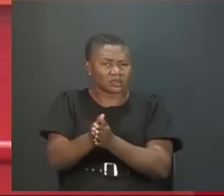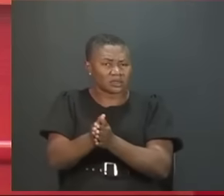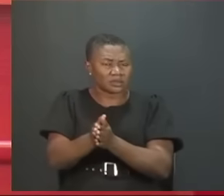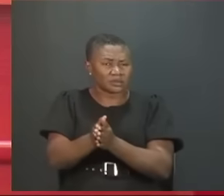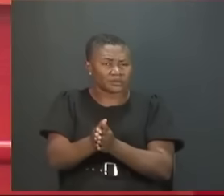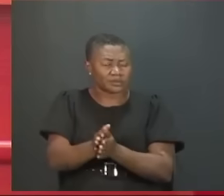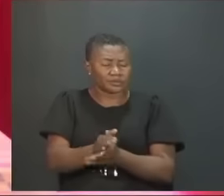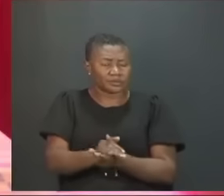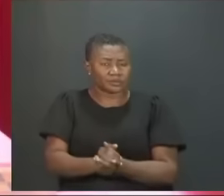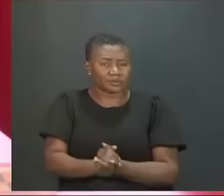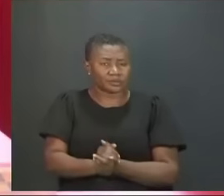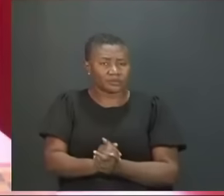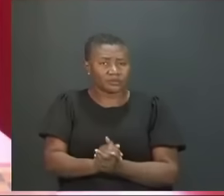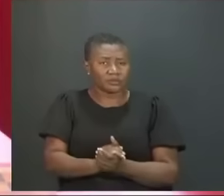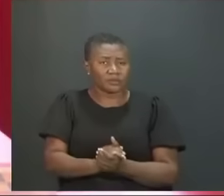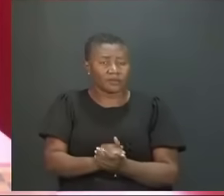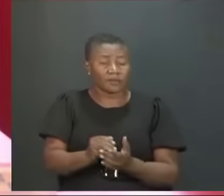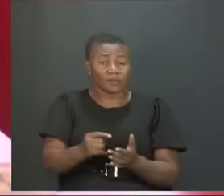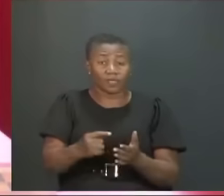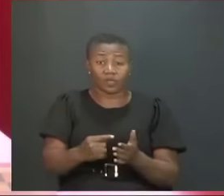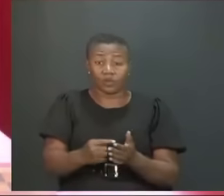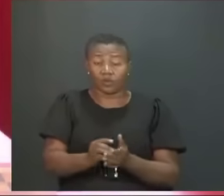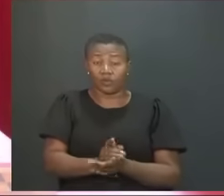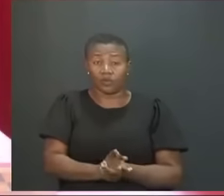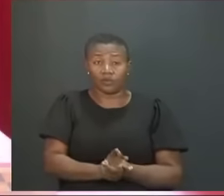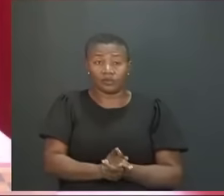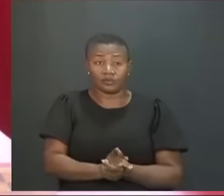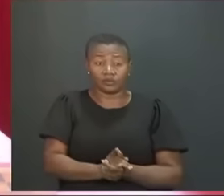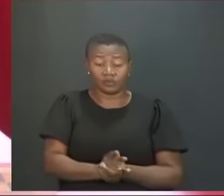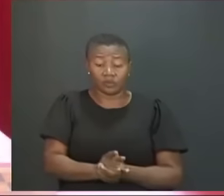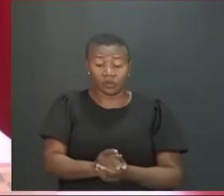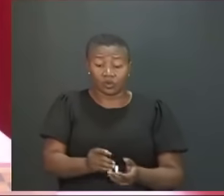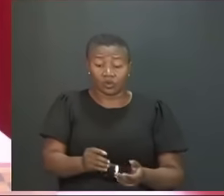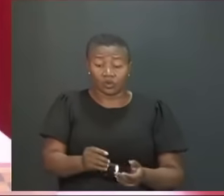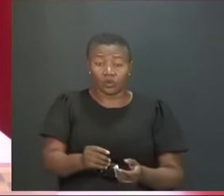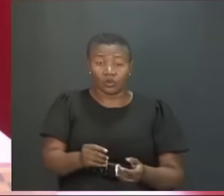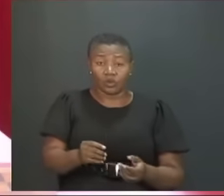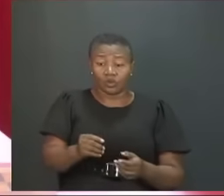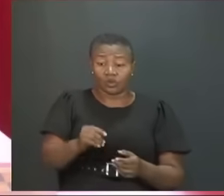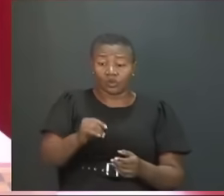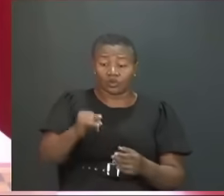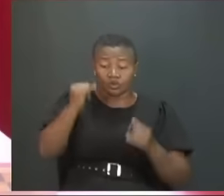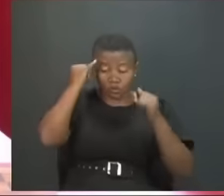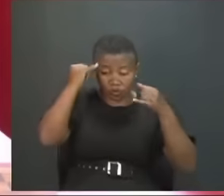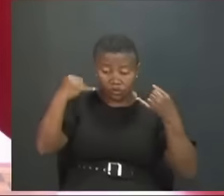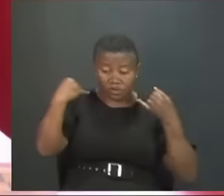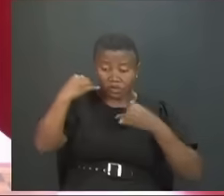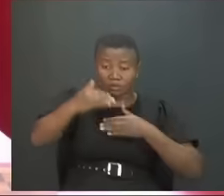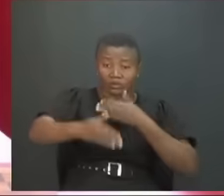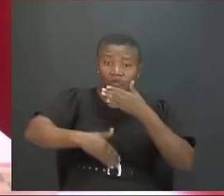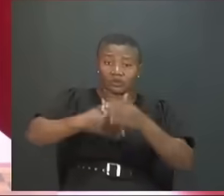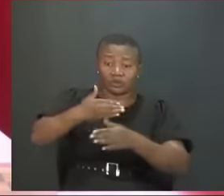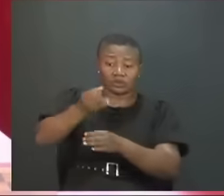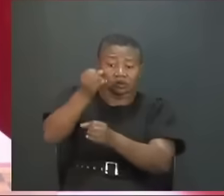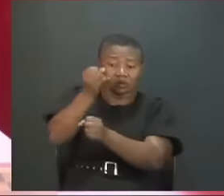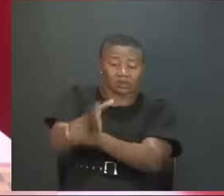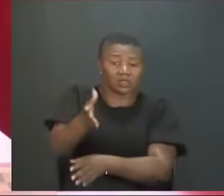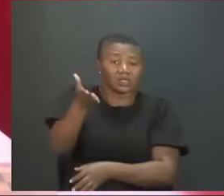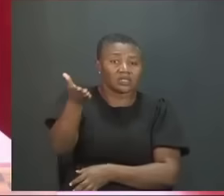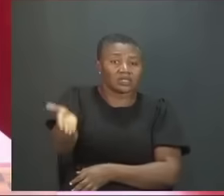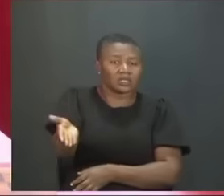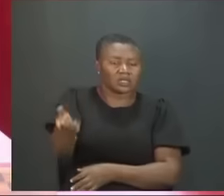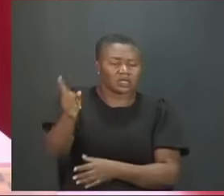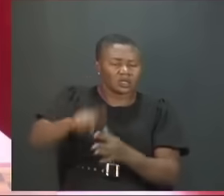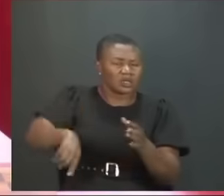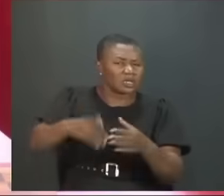Quasi-judicial. Once a judicial process was already underway. And so I said, you